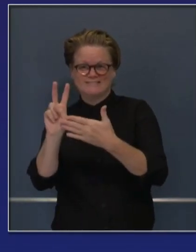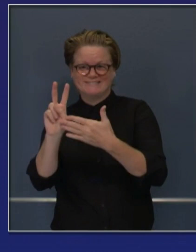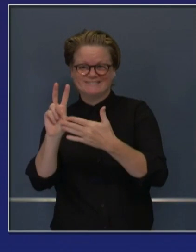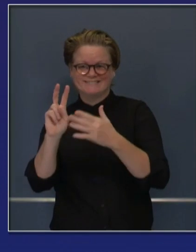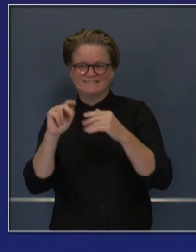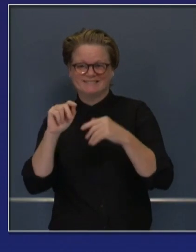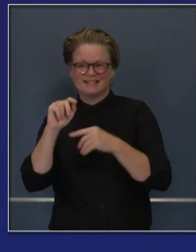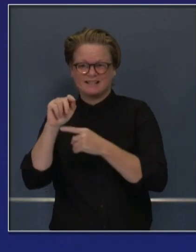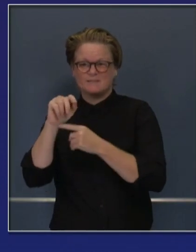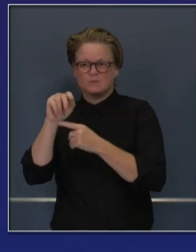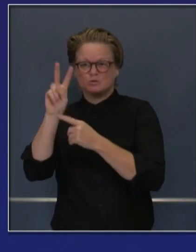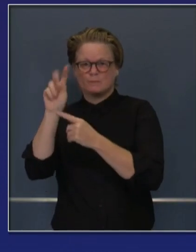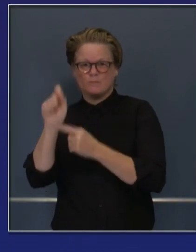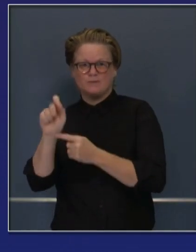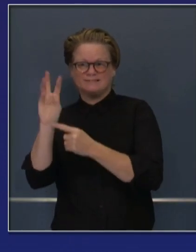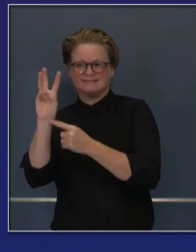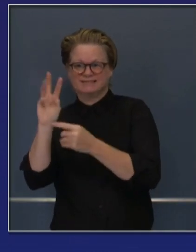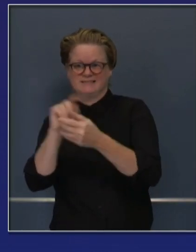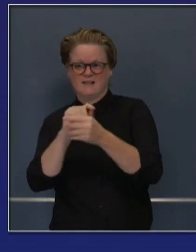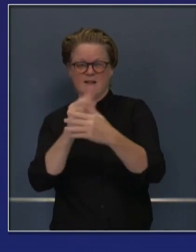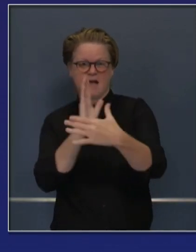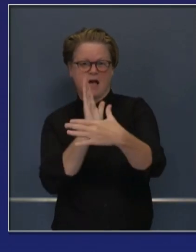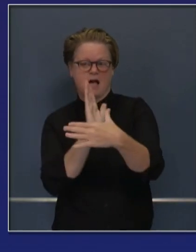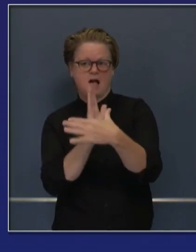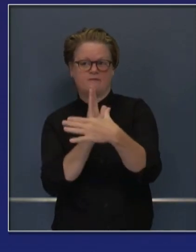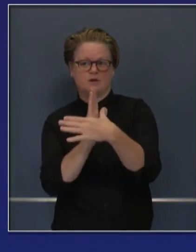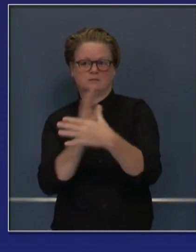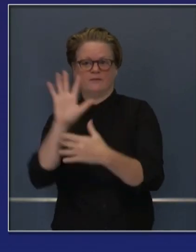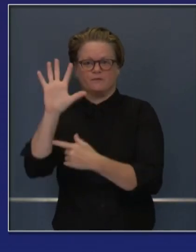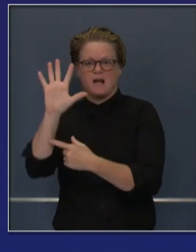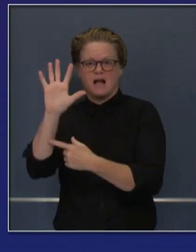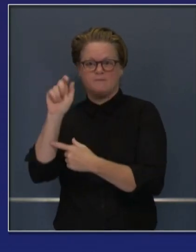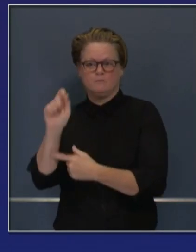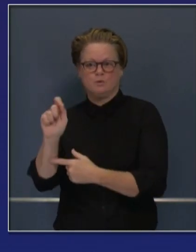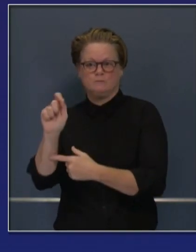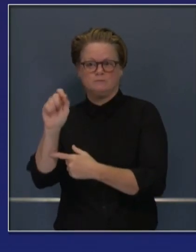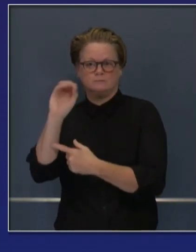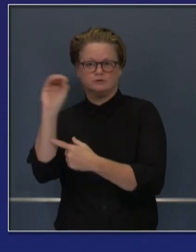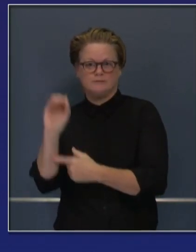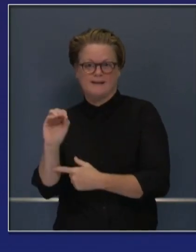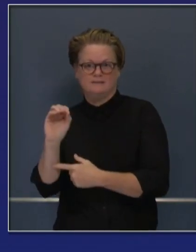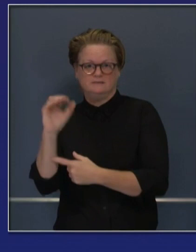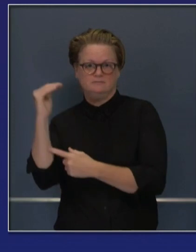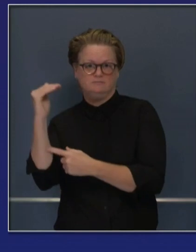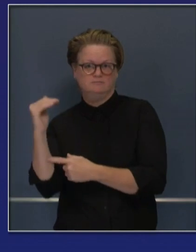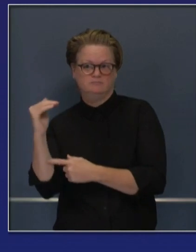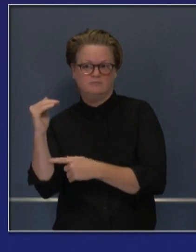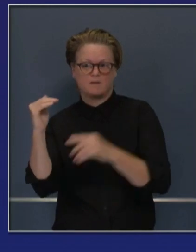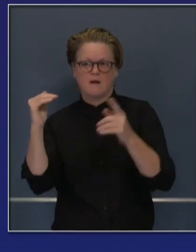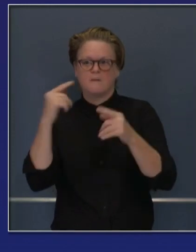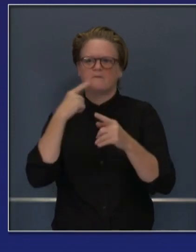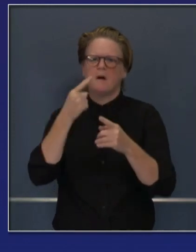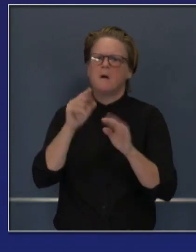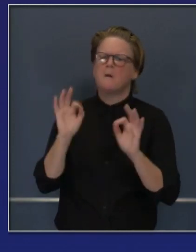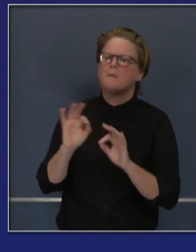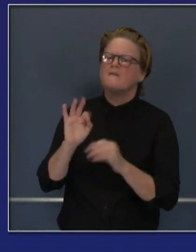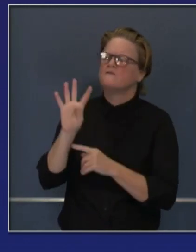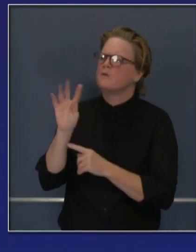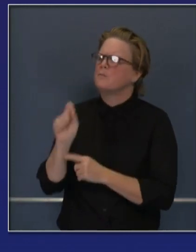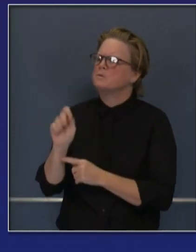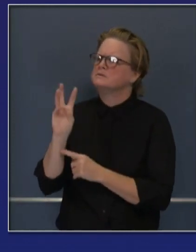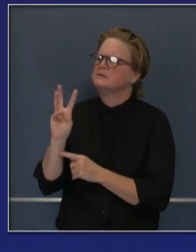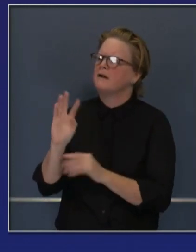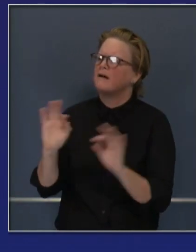The 7-day is 5%. 4.6%, you may say to yourself, sounds pretty good. Well, it is